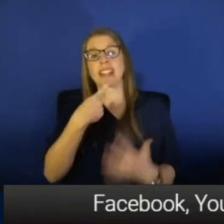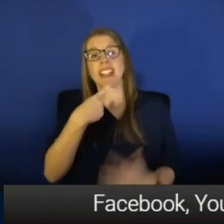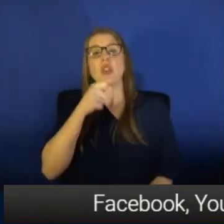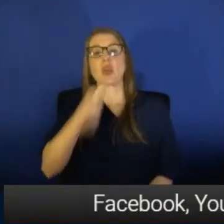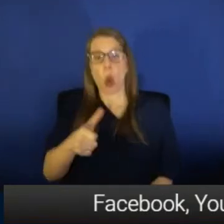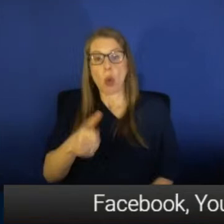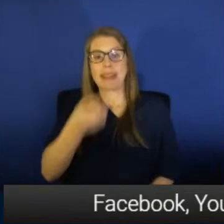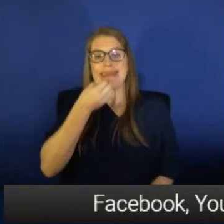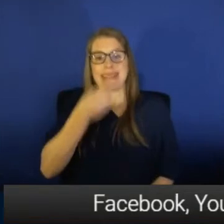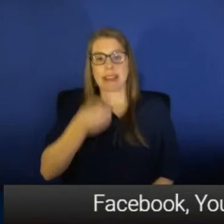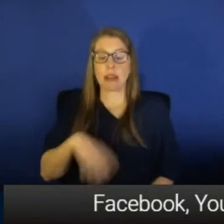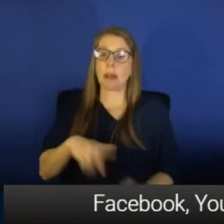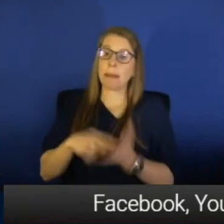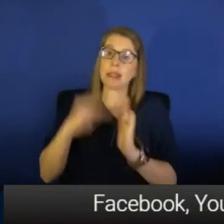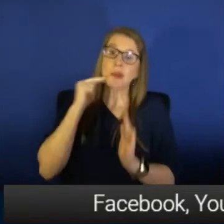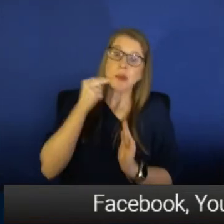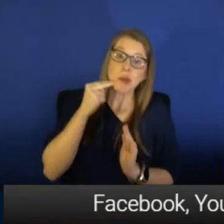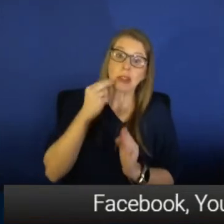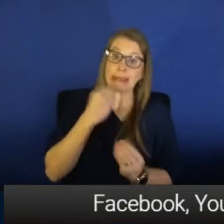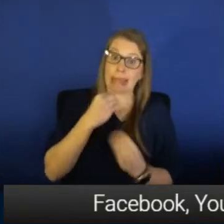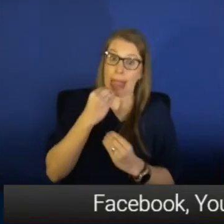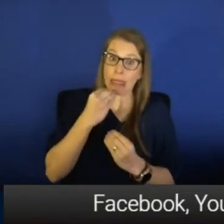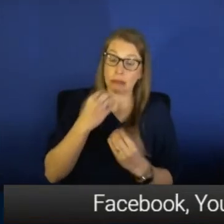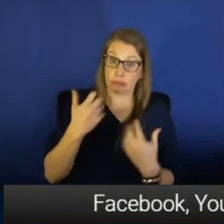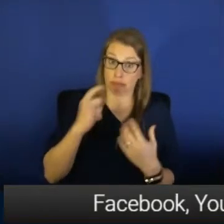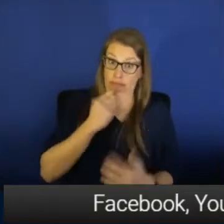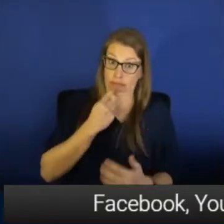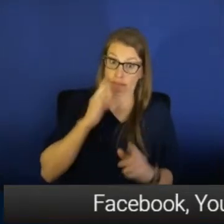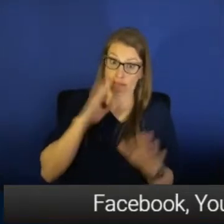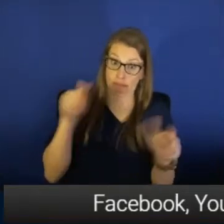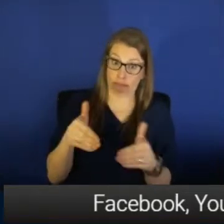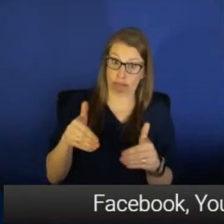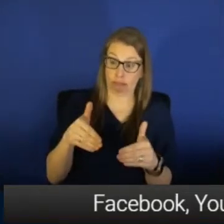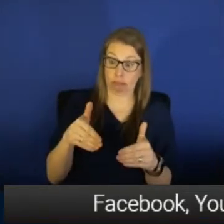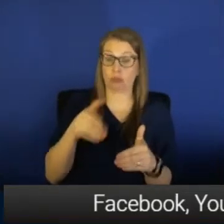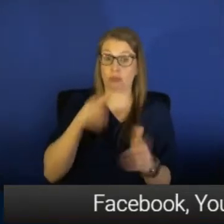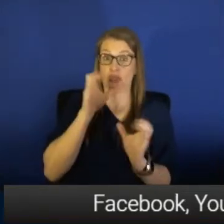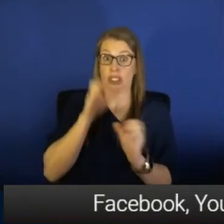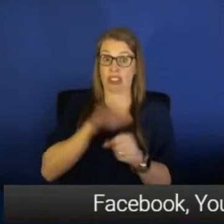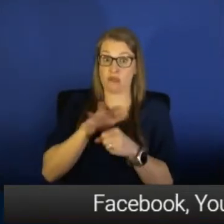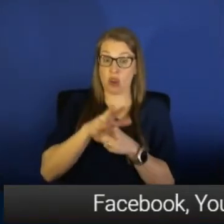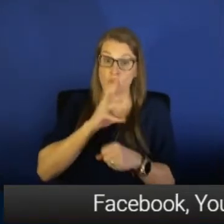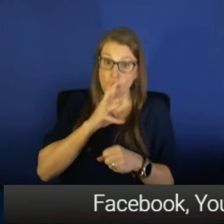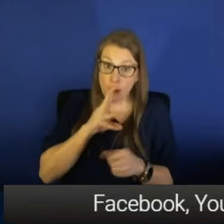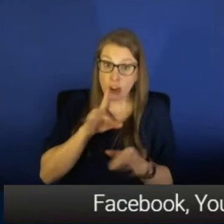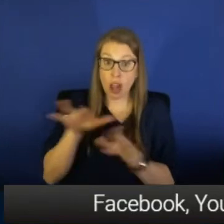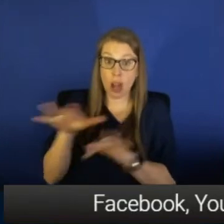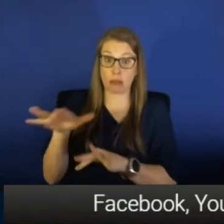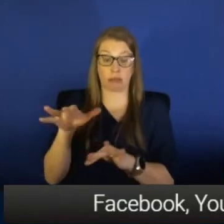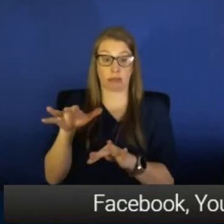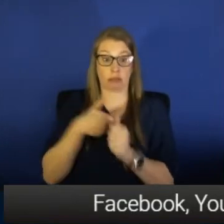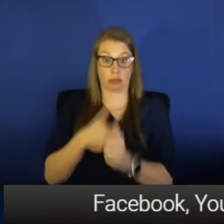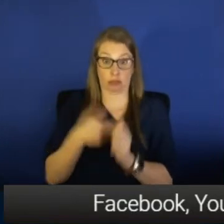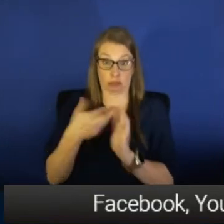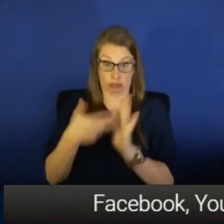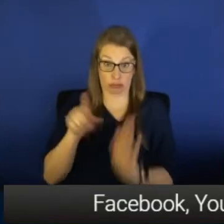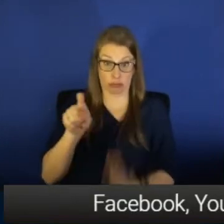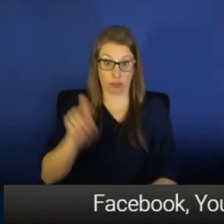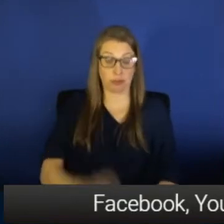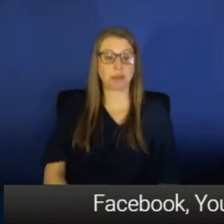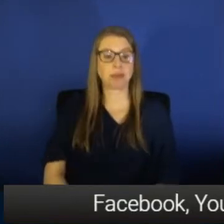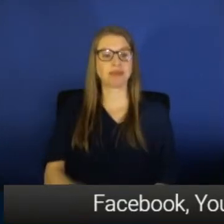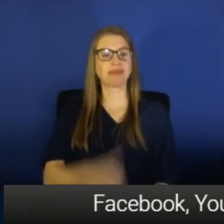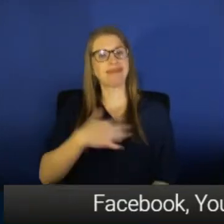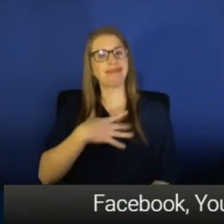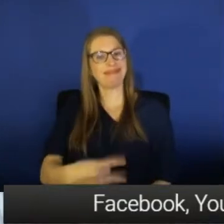their nutrition and their diet seriously? And are they hydrated and doing all the things they're supposed to do? Yeah, I like to eat,